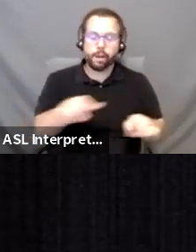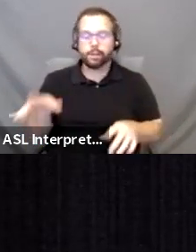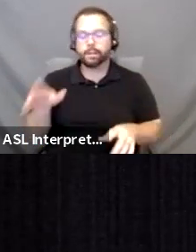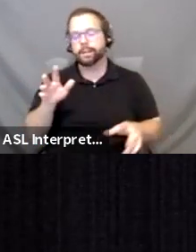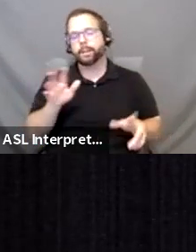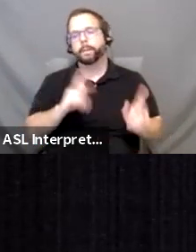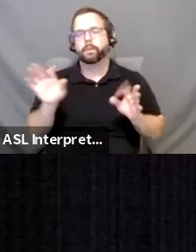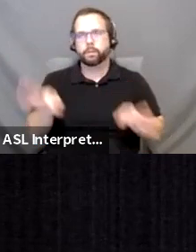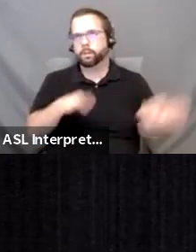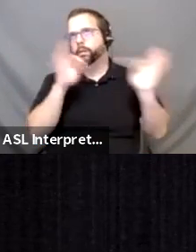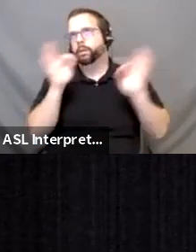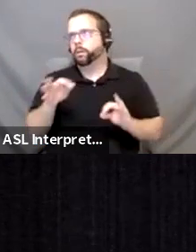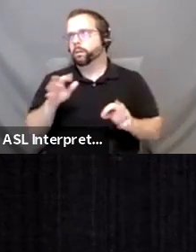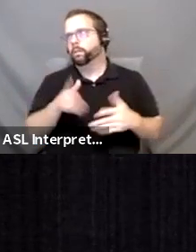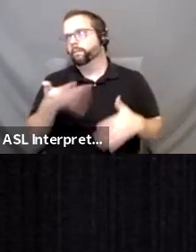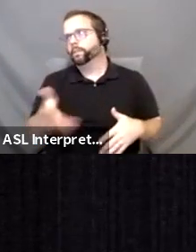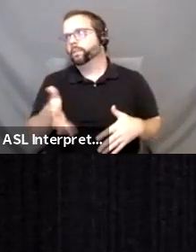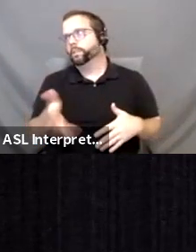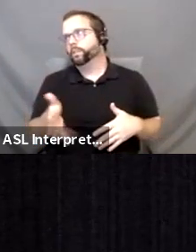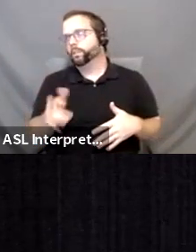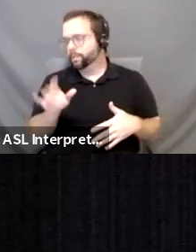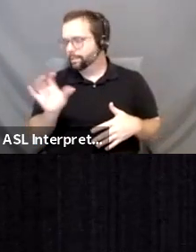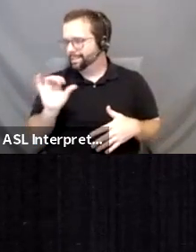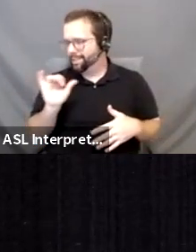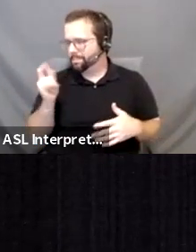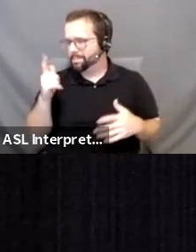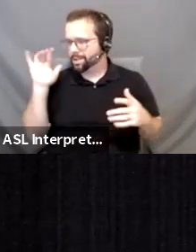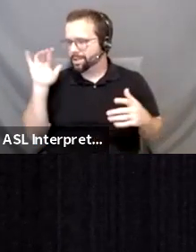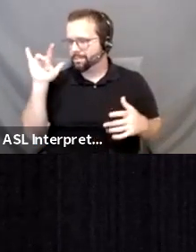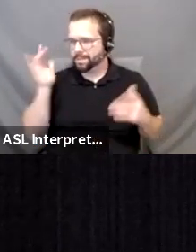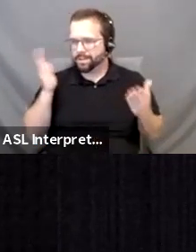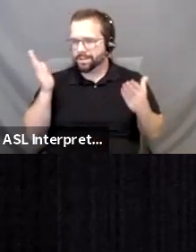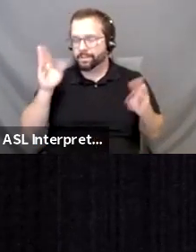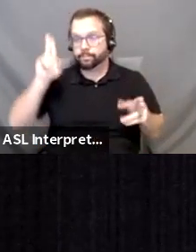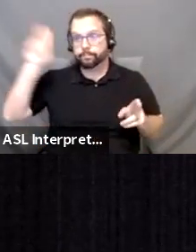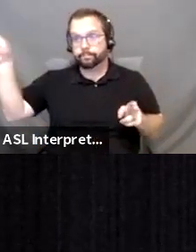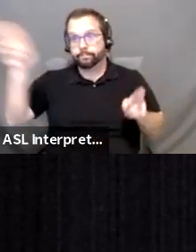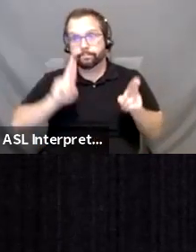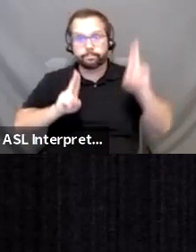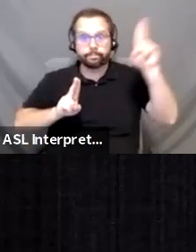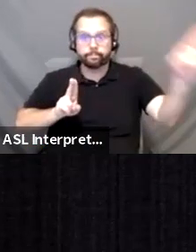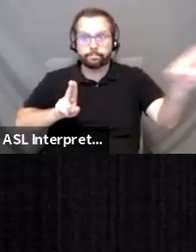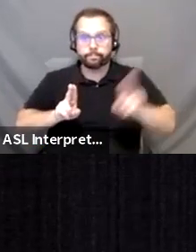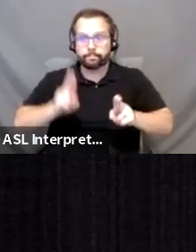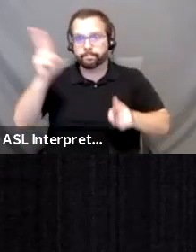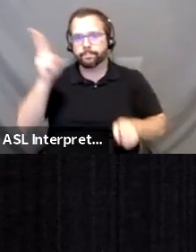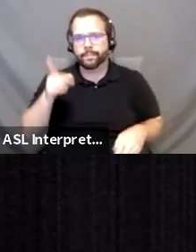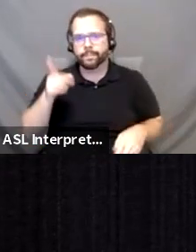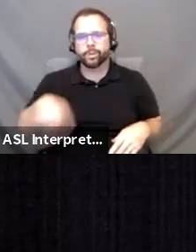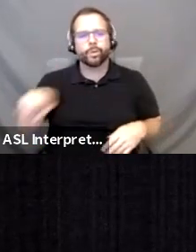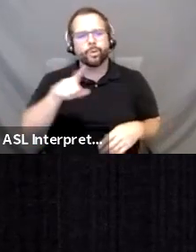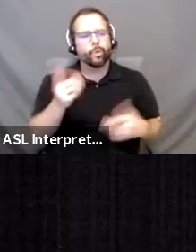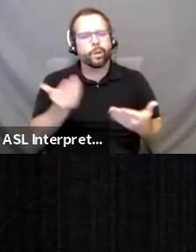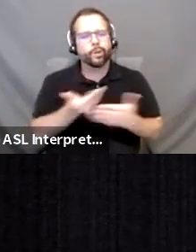So what other platforms, when people tell you about them, are you not glazing over? What new things are y'all seeing,